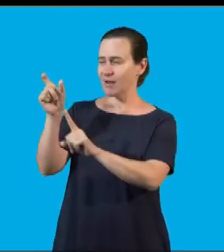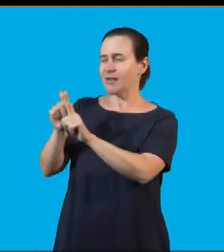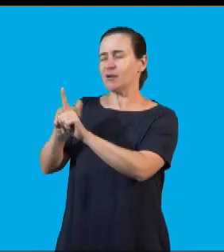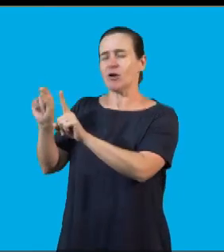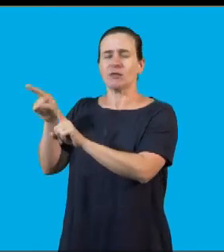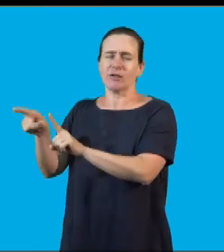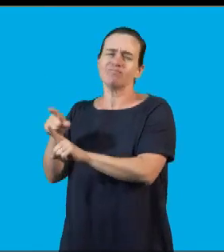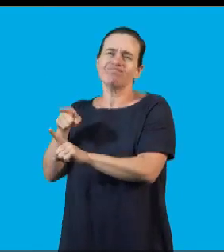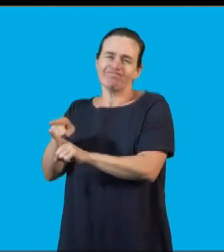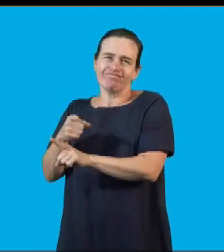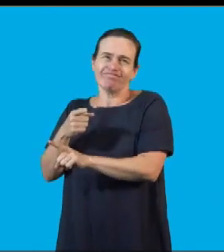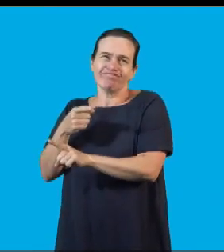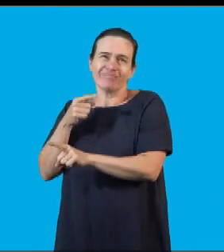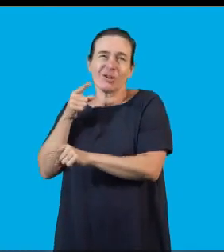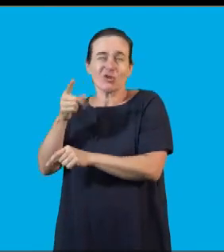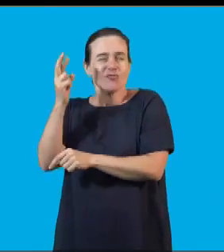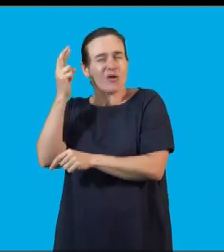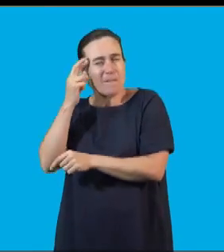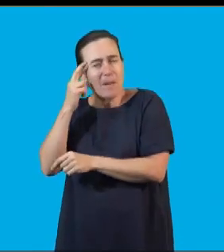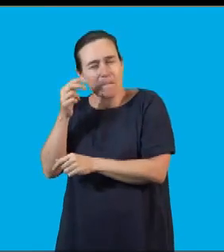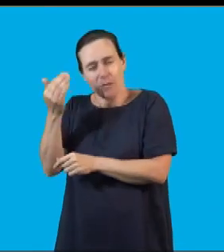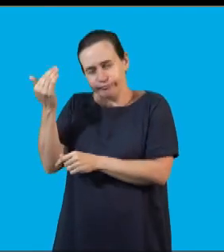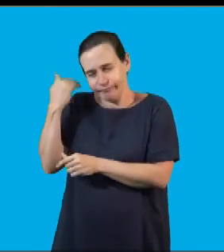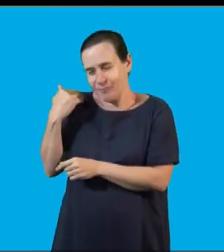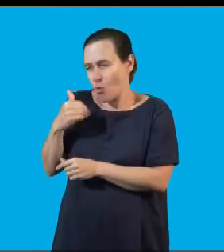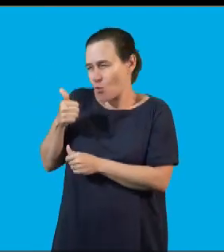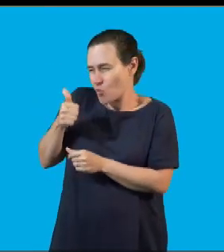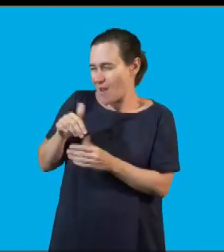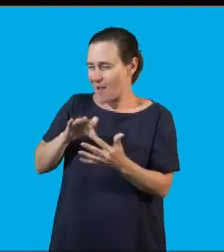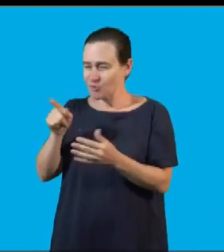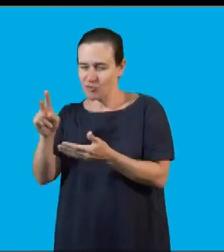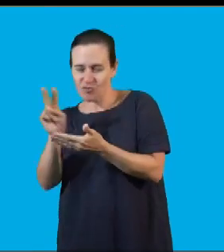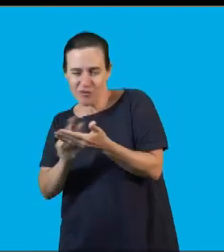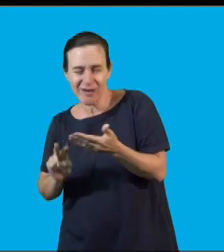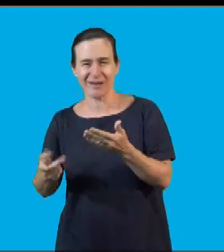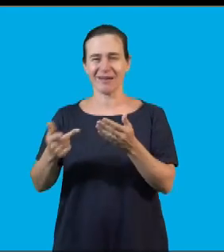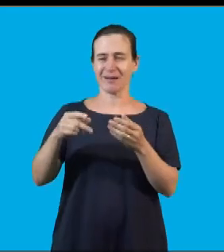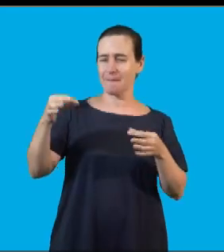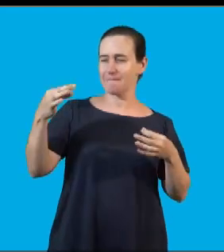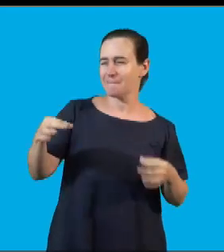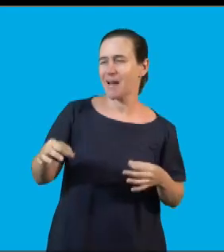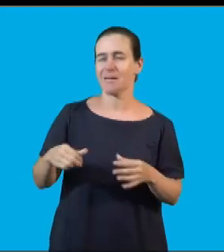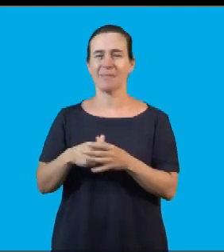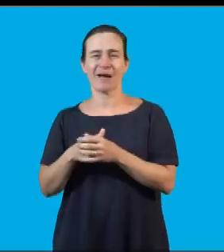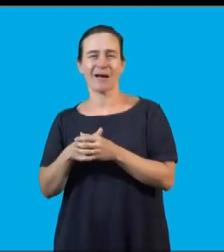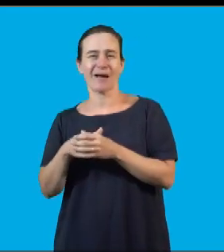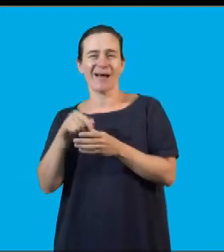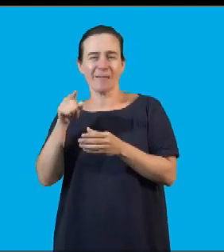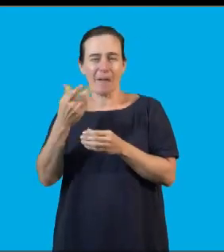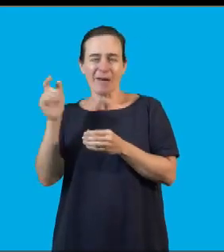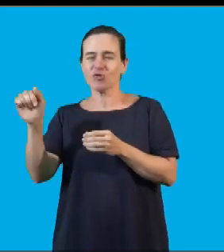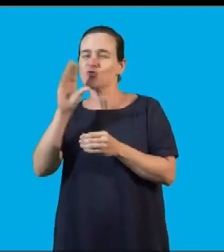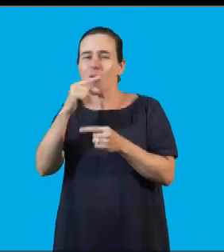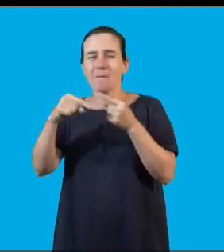is sentimental, maybe even nostalgic about print media. Words like dog-eared